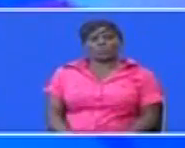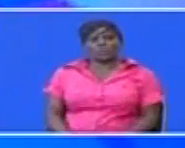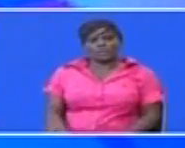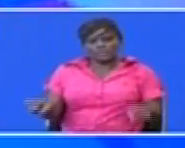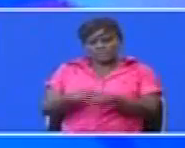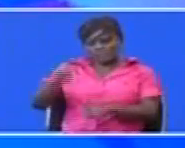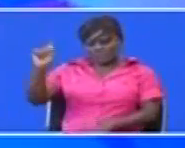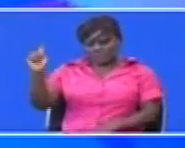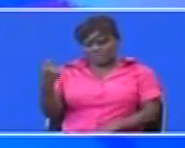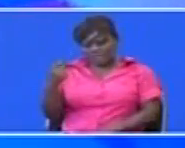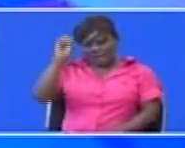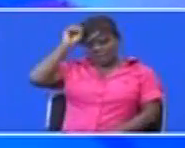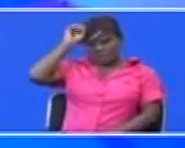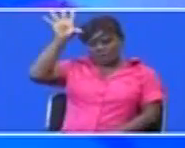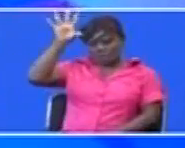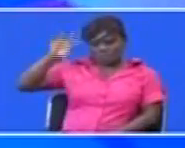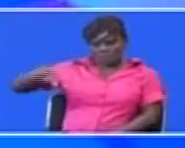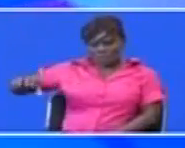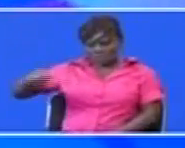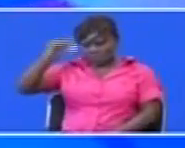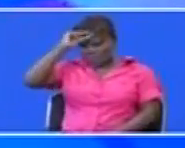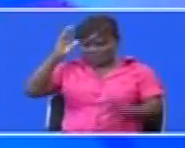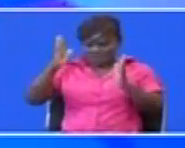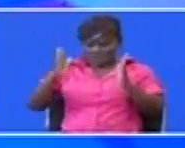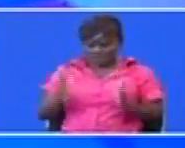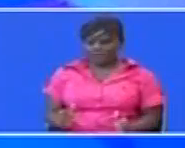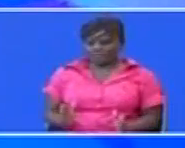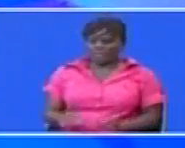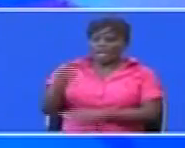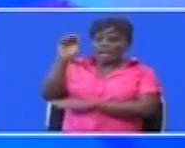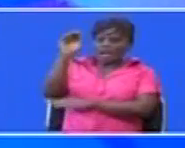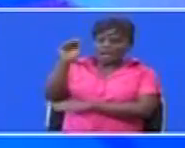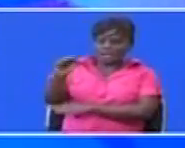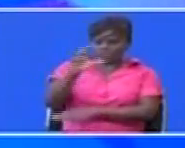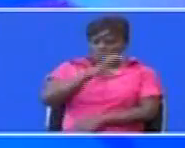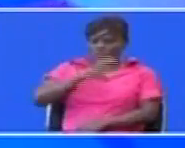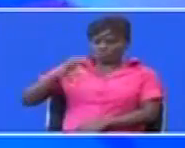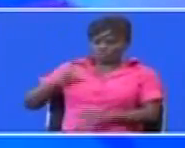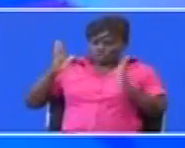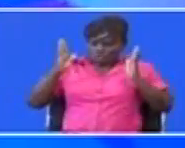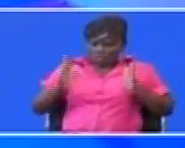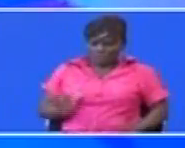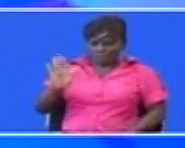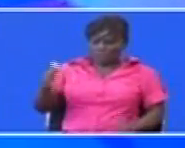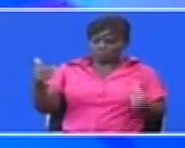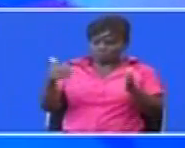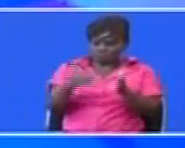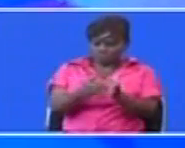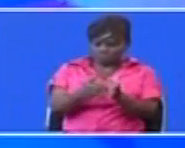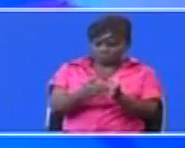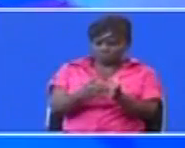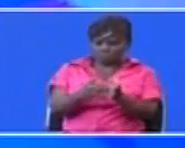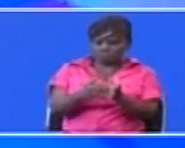Still in Kenya and now to Kiambu County, the governor there, William Kabogo, has asked Area County Commissioner Alex Ngoyo to stop what he